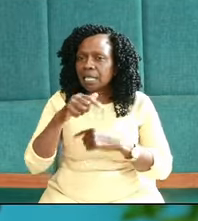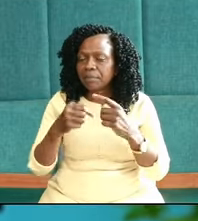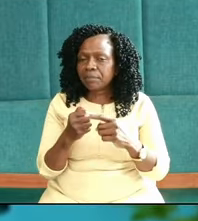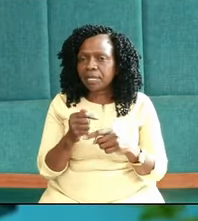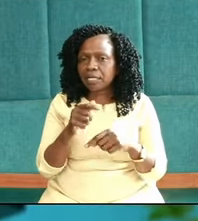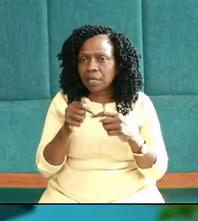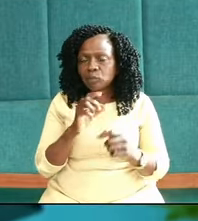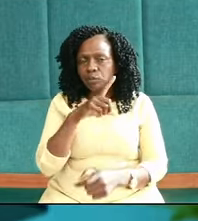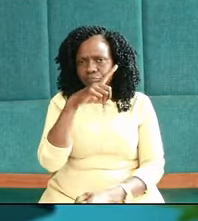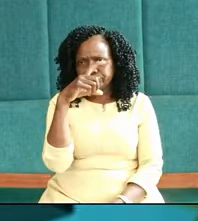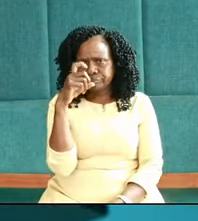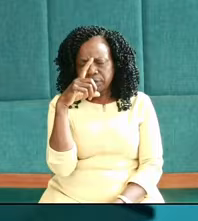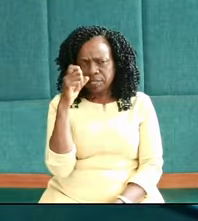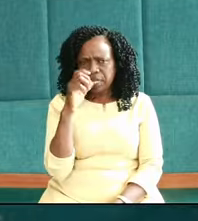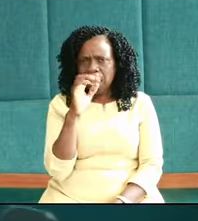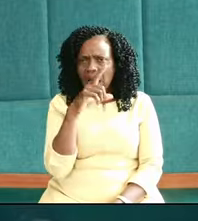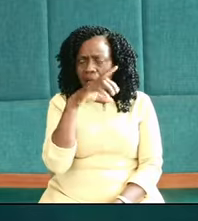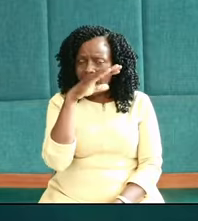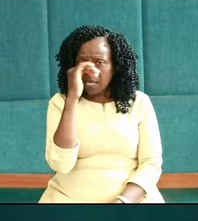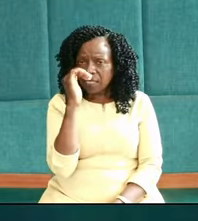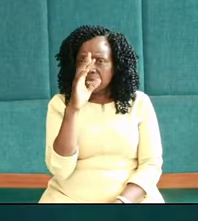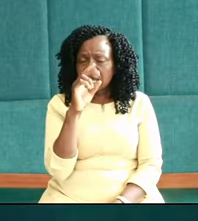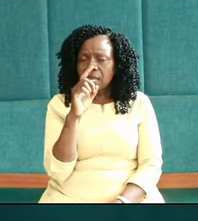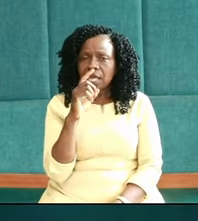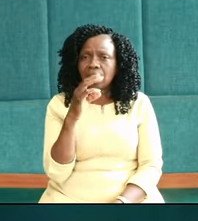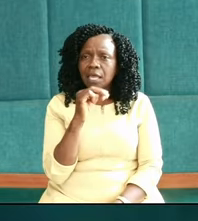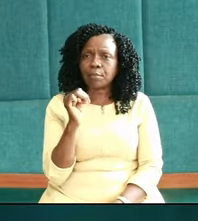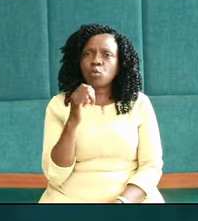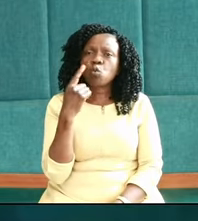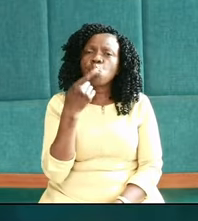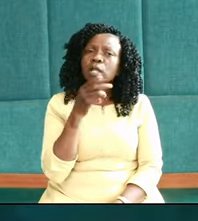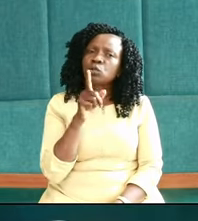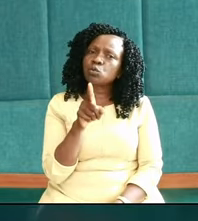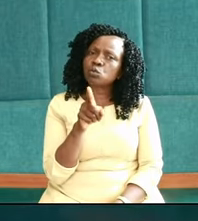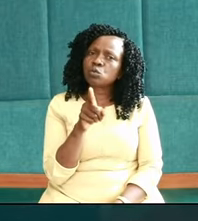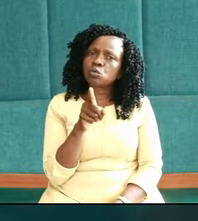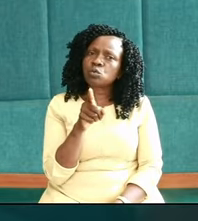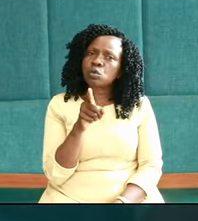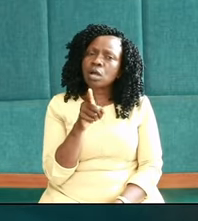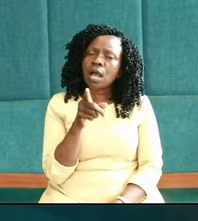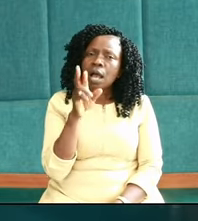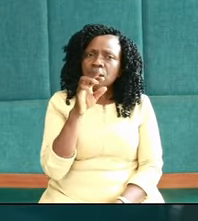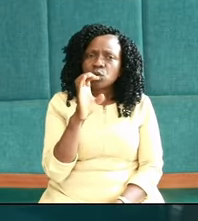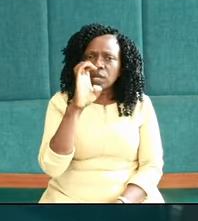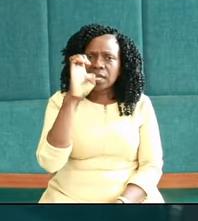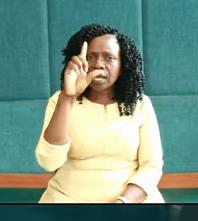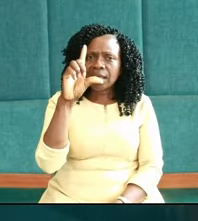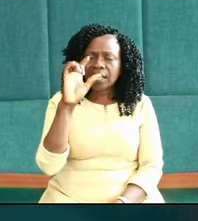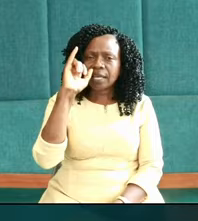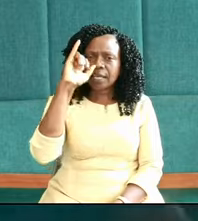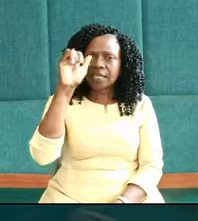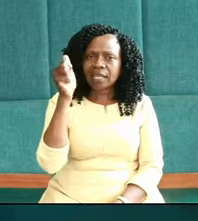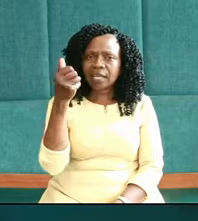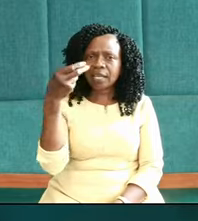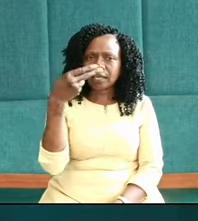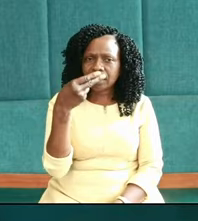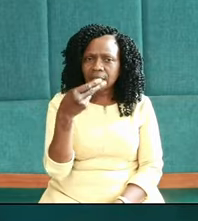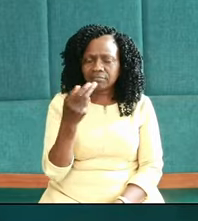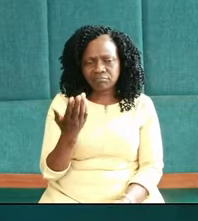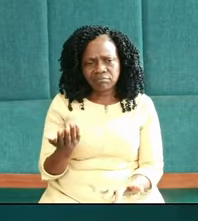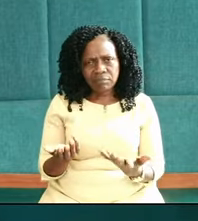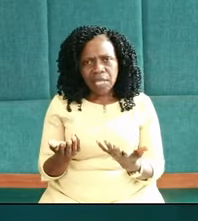John the Baptist and ask him, who are you? Are you Elijah? Could you